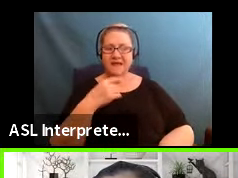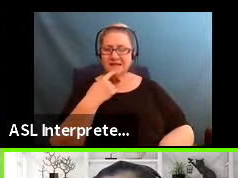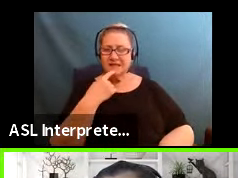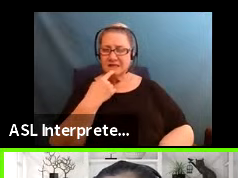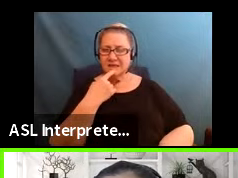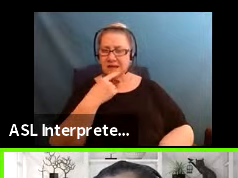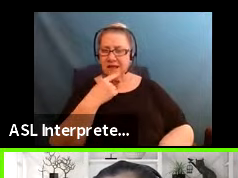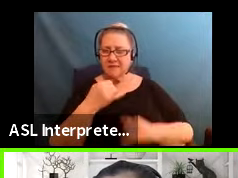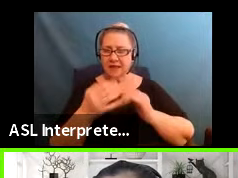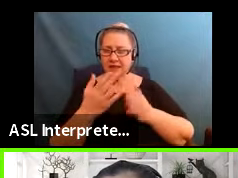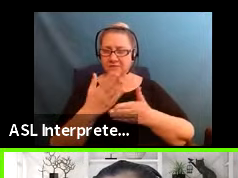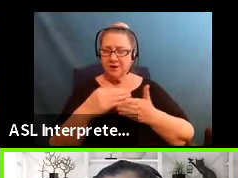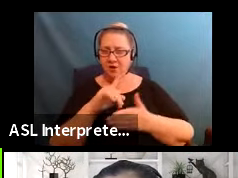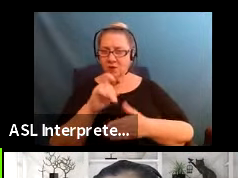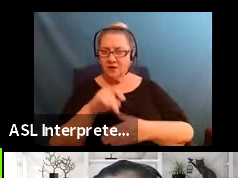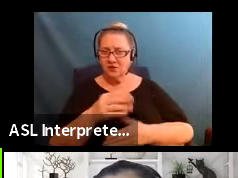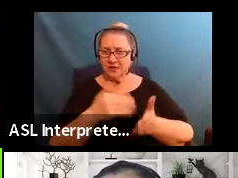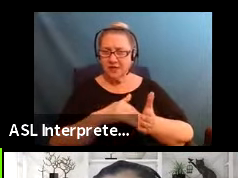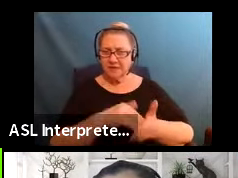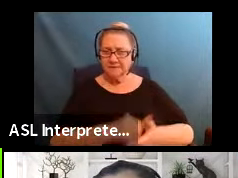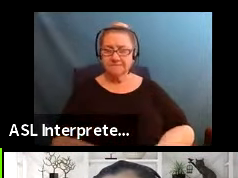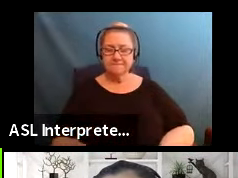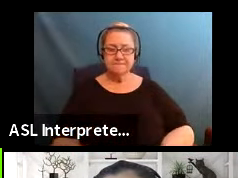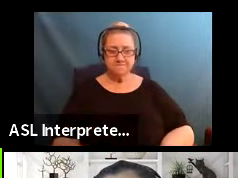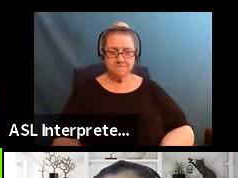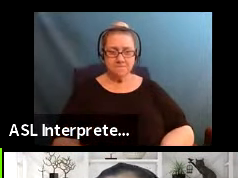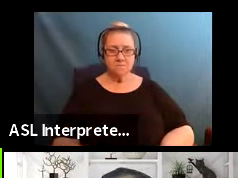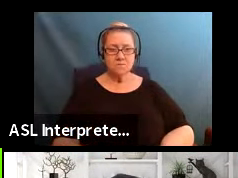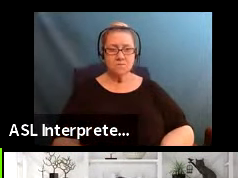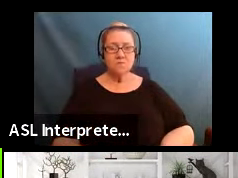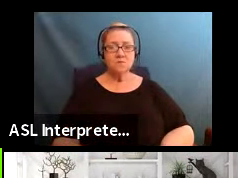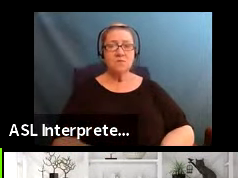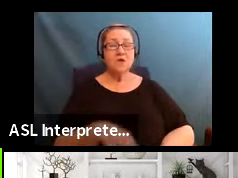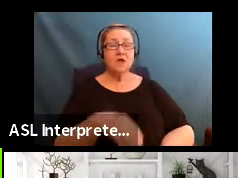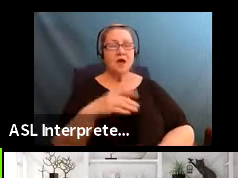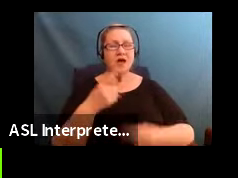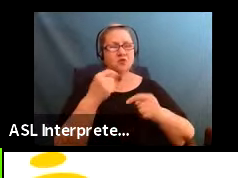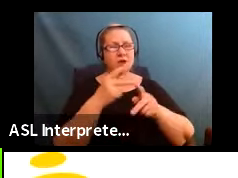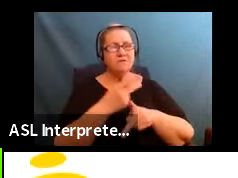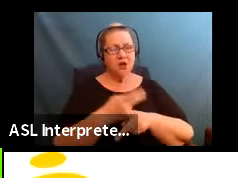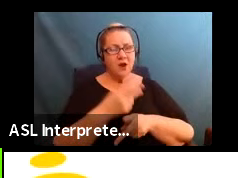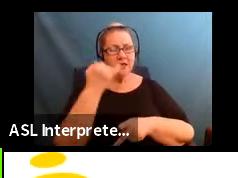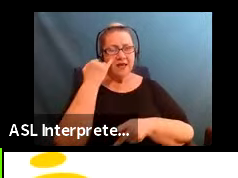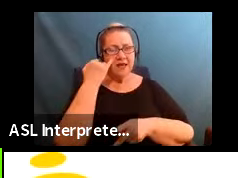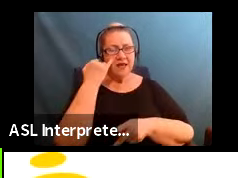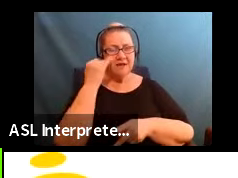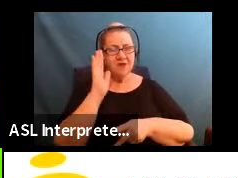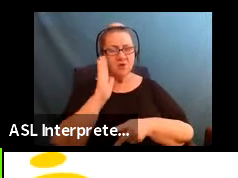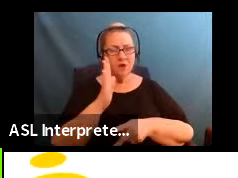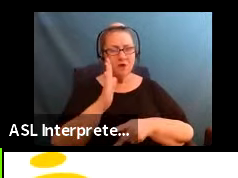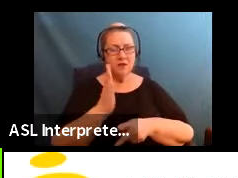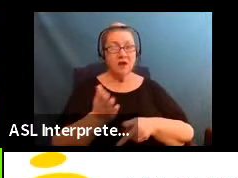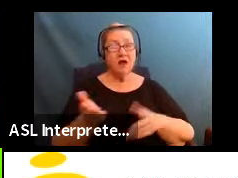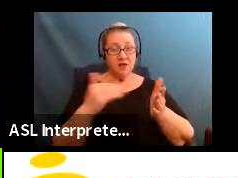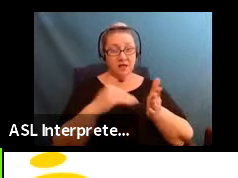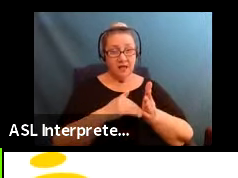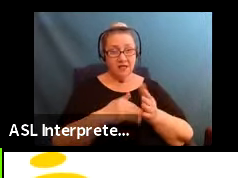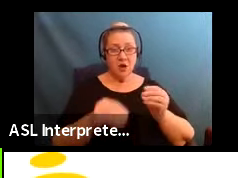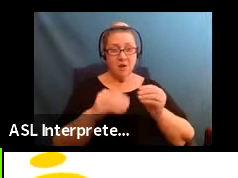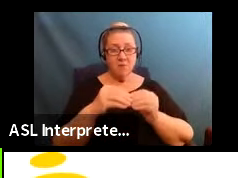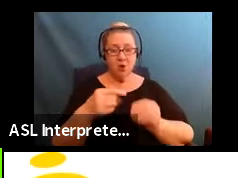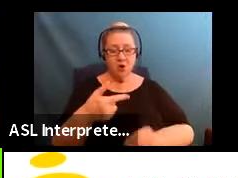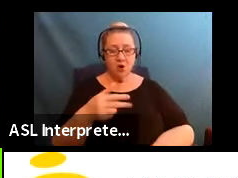the last part of your question again? Sure. Yeah, happy to. So just trying to figure out if there's going to be another round of grants for